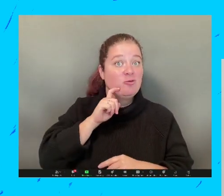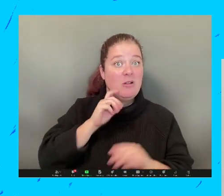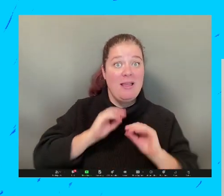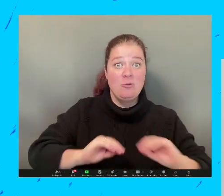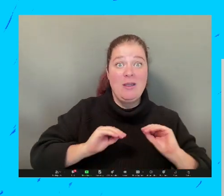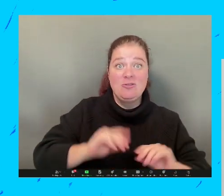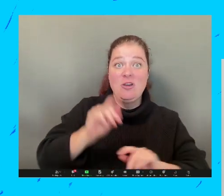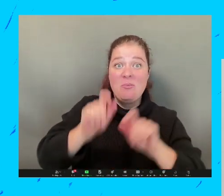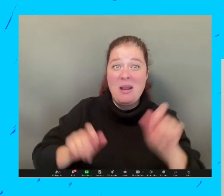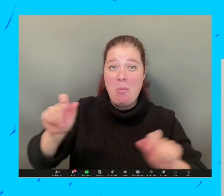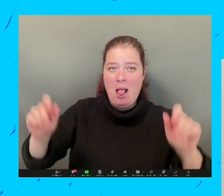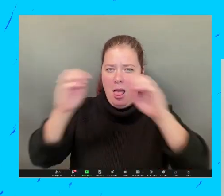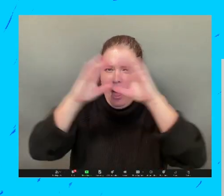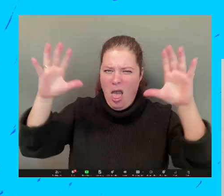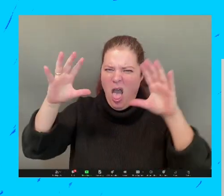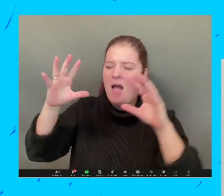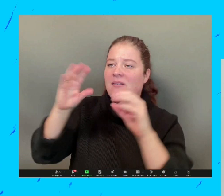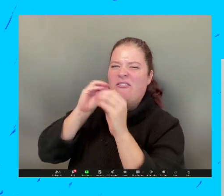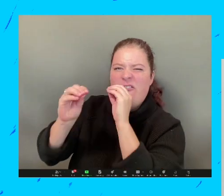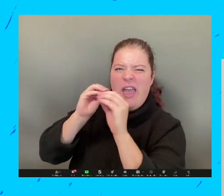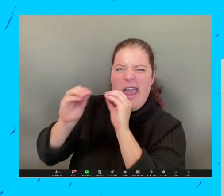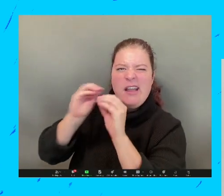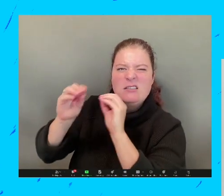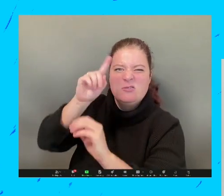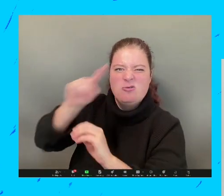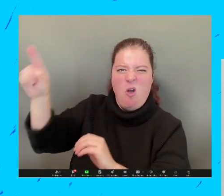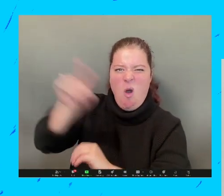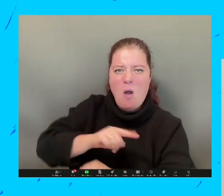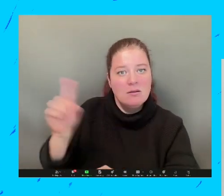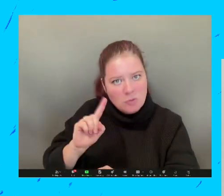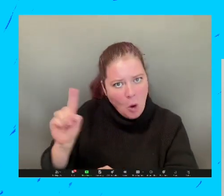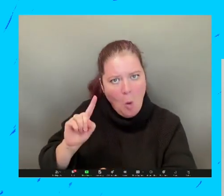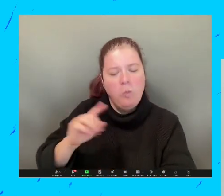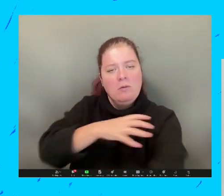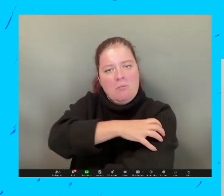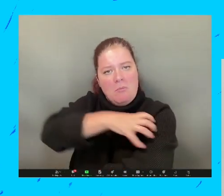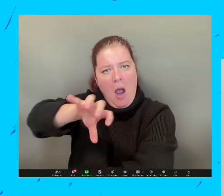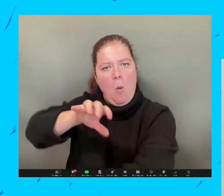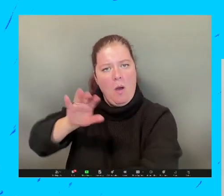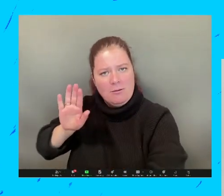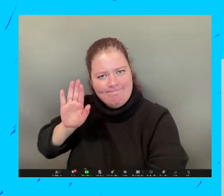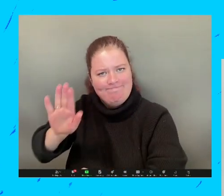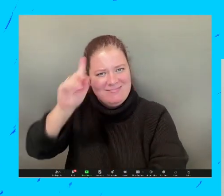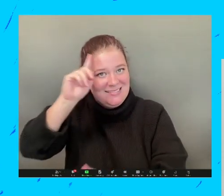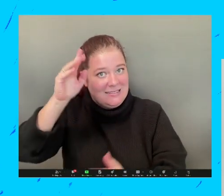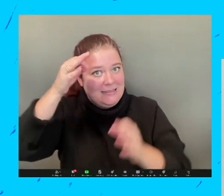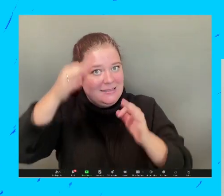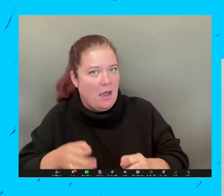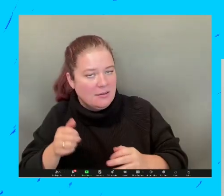giving them the power to make informed decisions for themselves. And